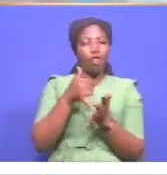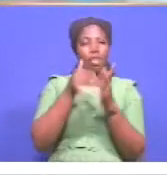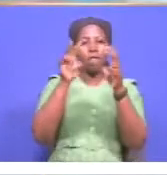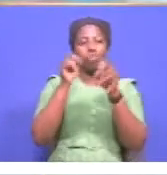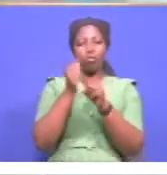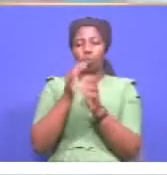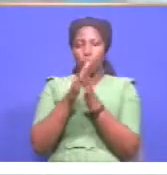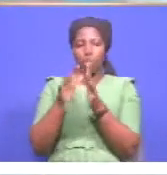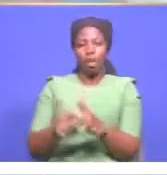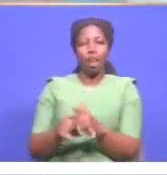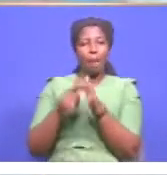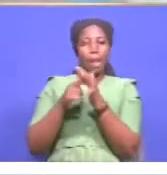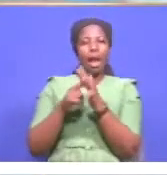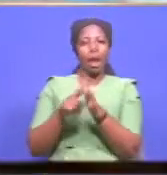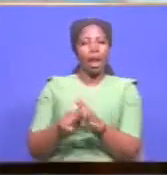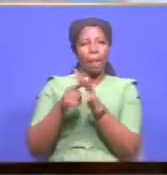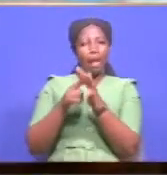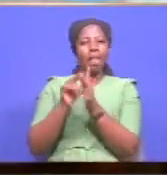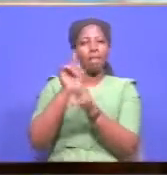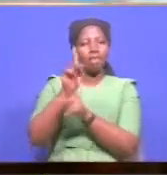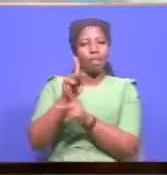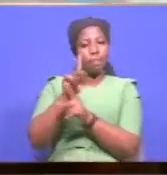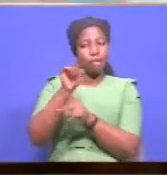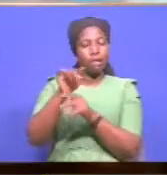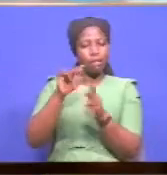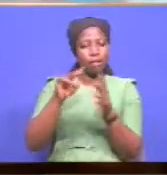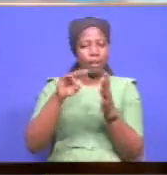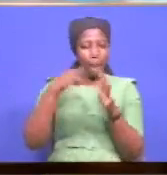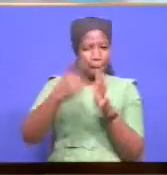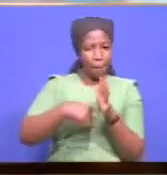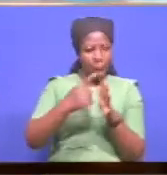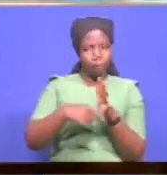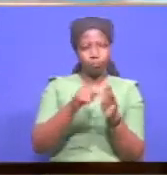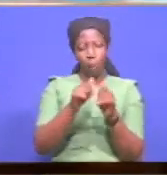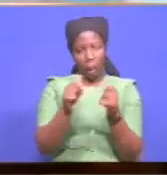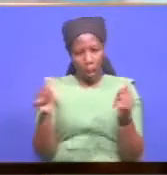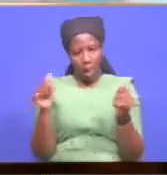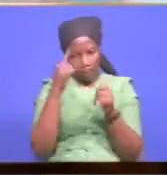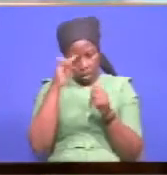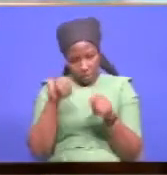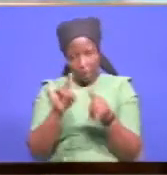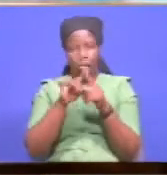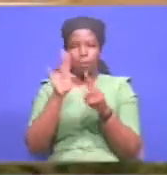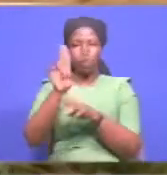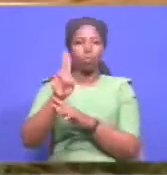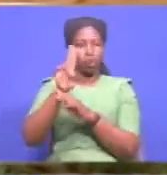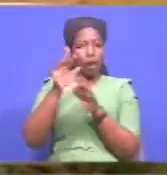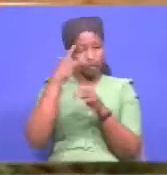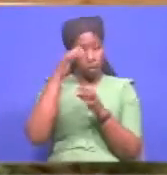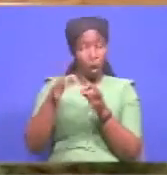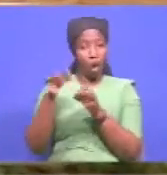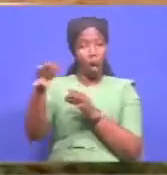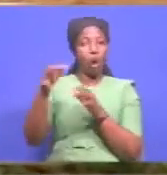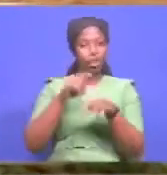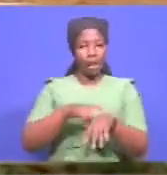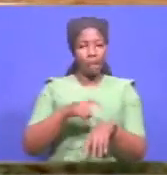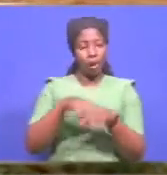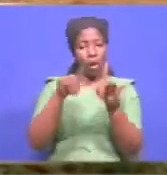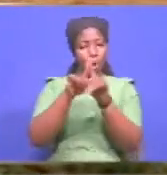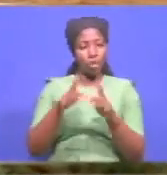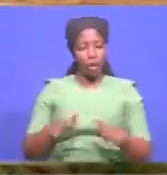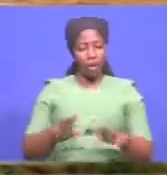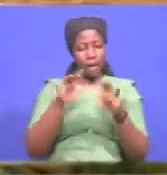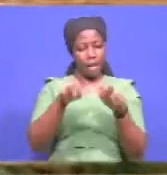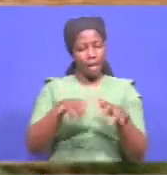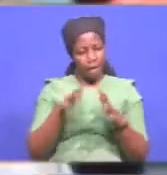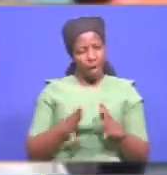them properly so that they can be used for a longer period of time. Farmers also expressed